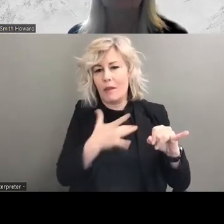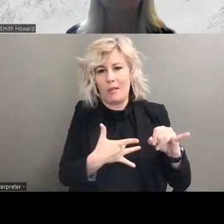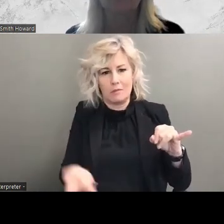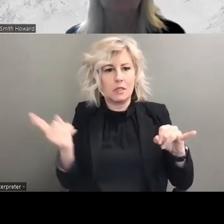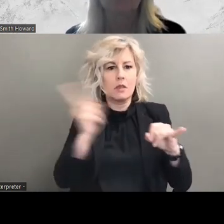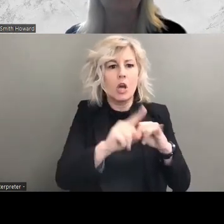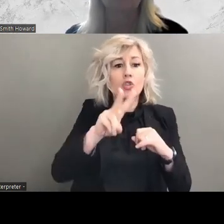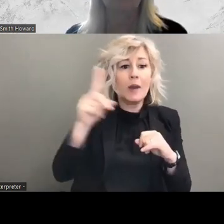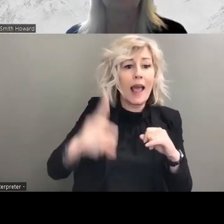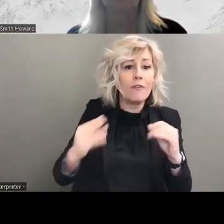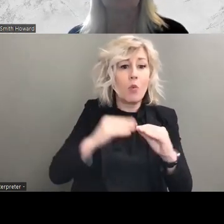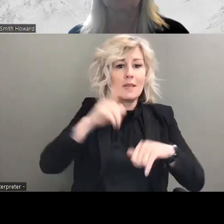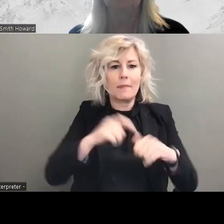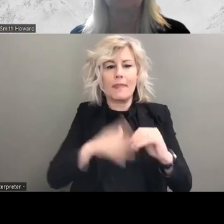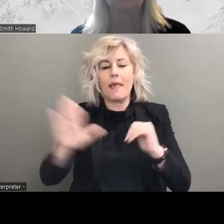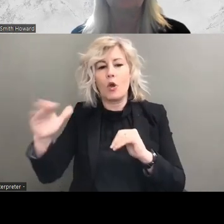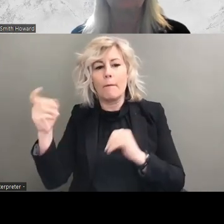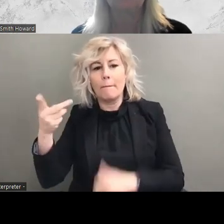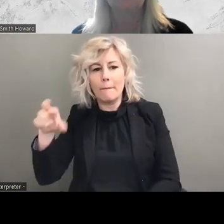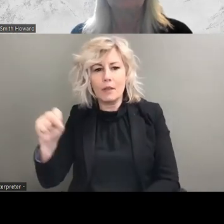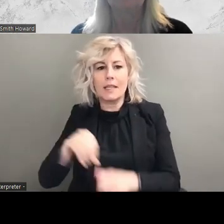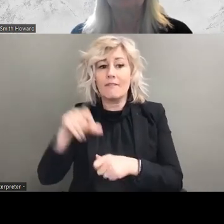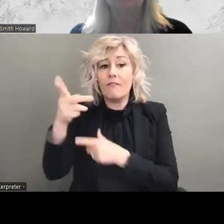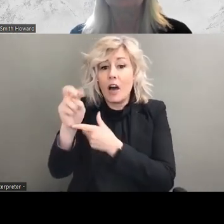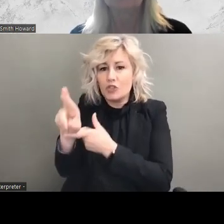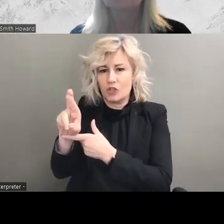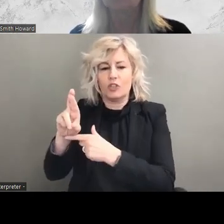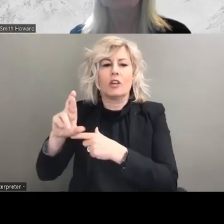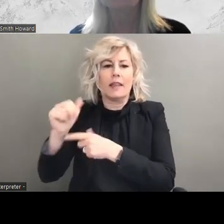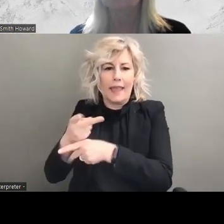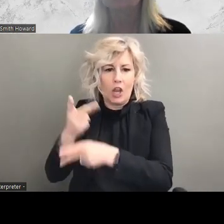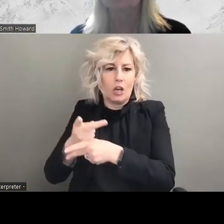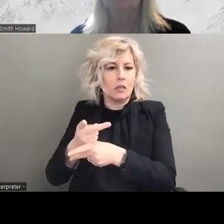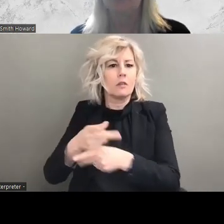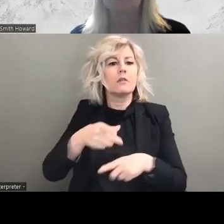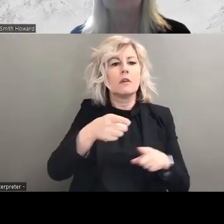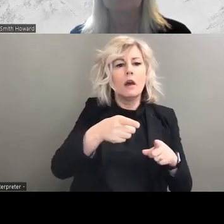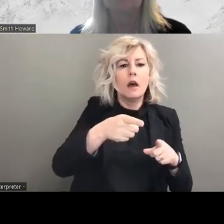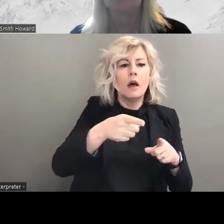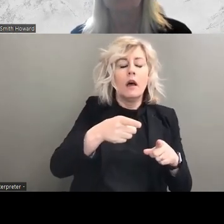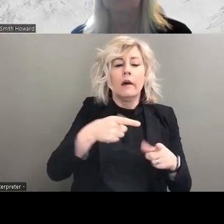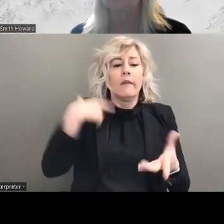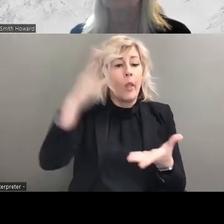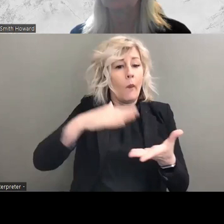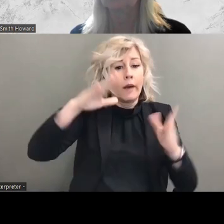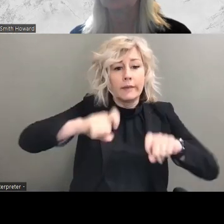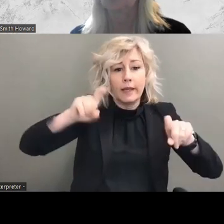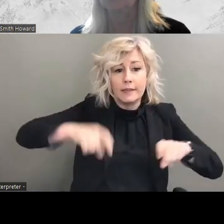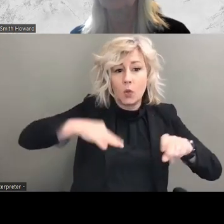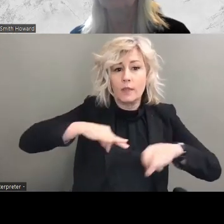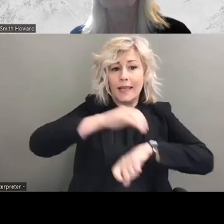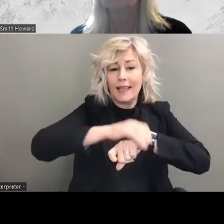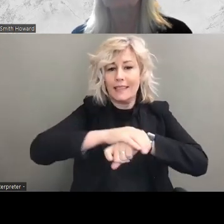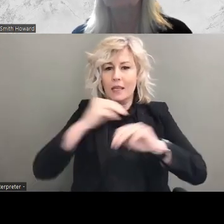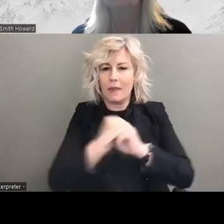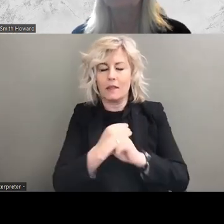more likely than their peers in foster care to become delinquent. They have lower test scores in English and math. In part, that has to do with the